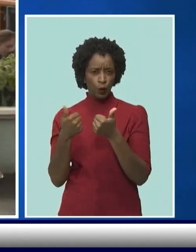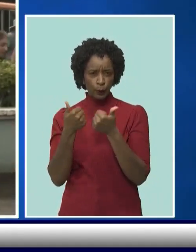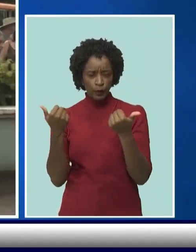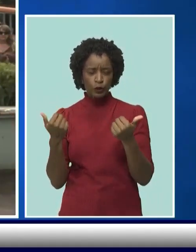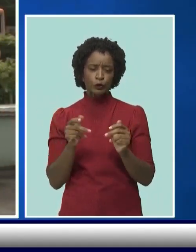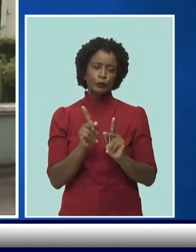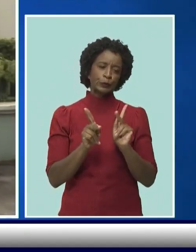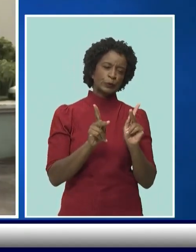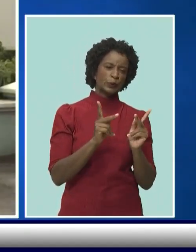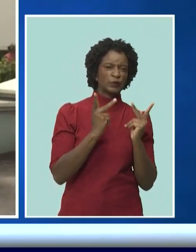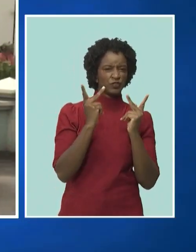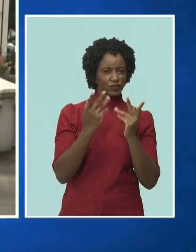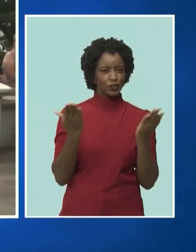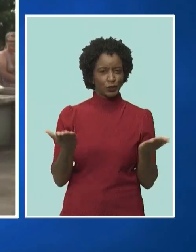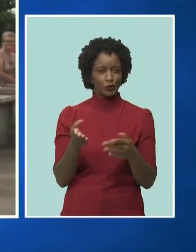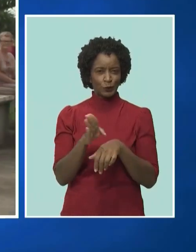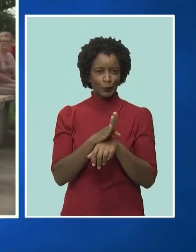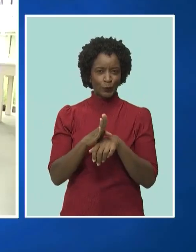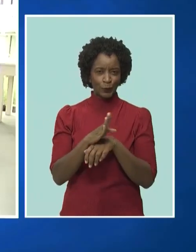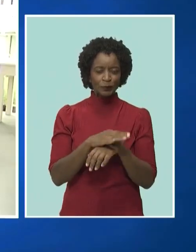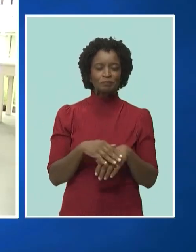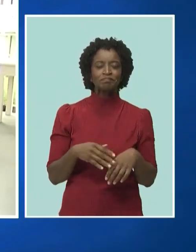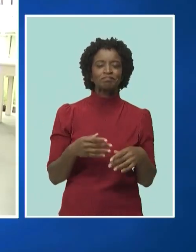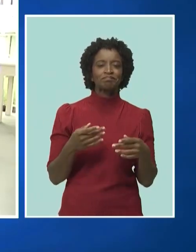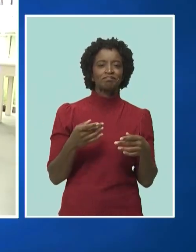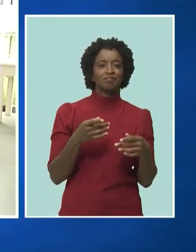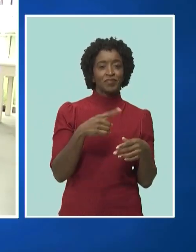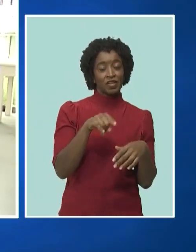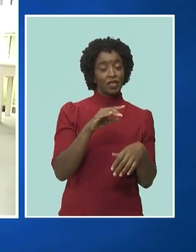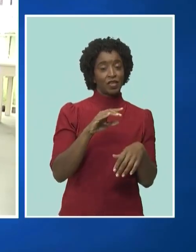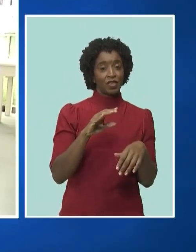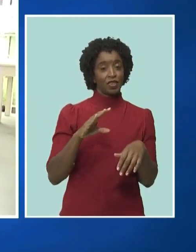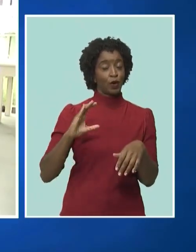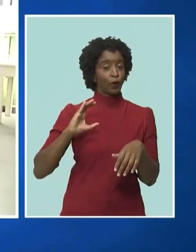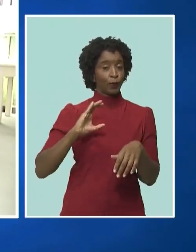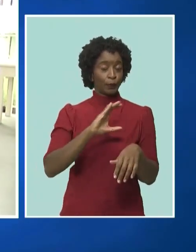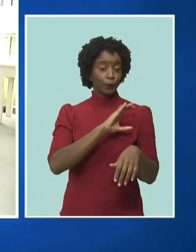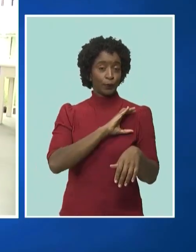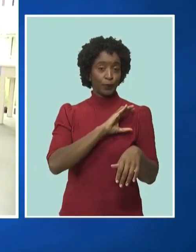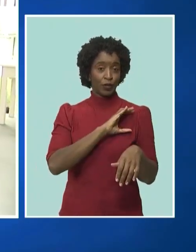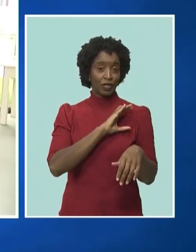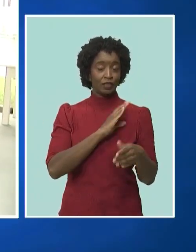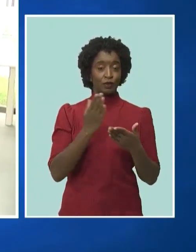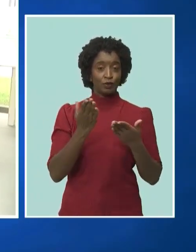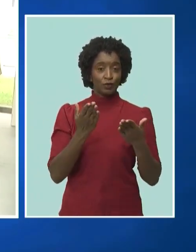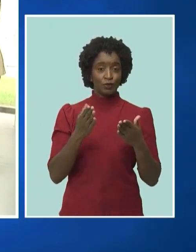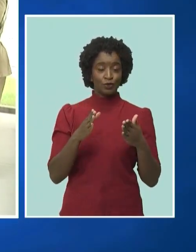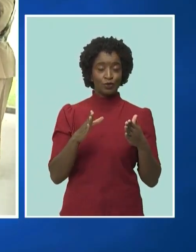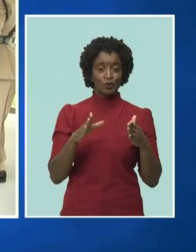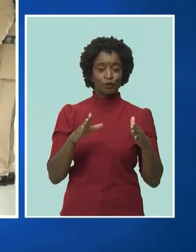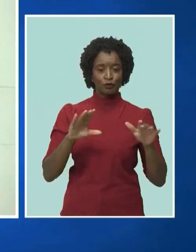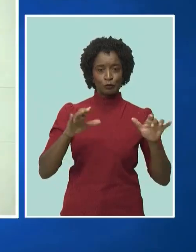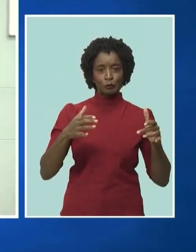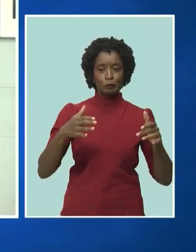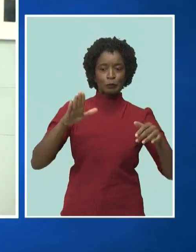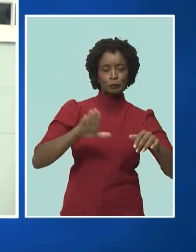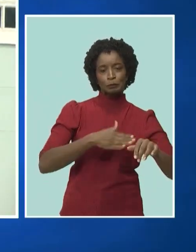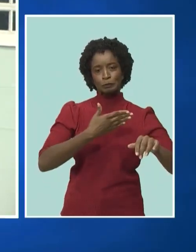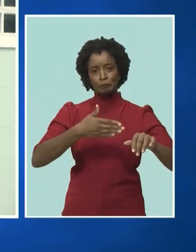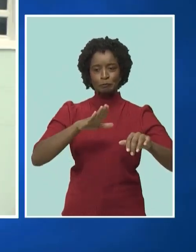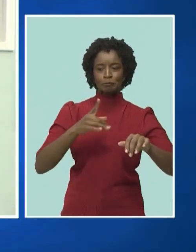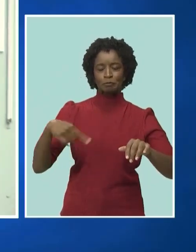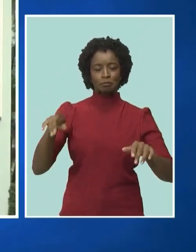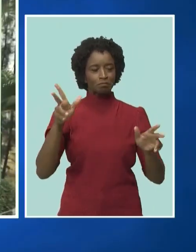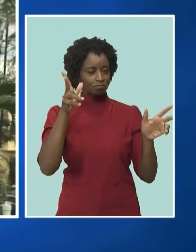those in the crowd that were serenaded by the Barbados Police Service Band as part of the ceremony called Treasures in Time. The time